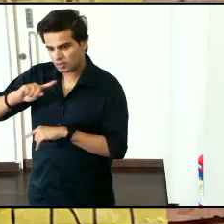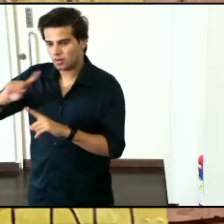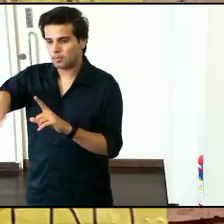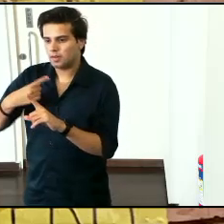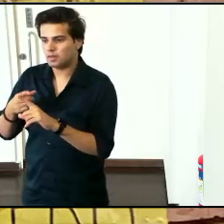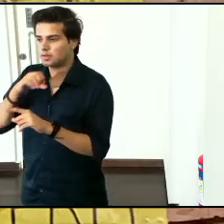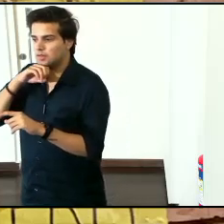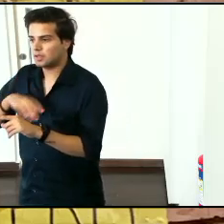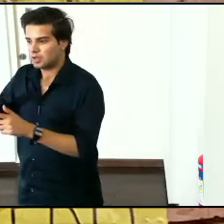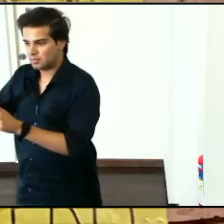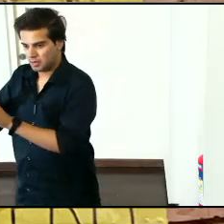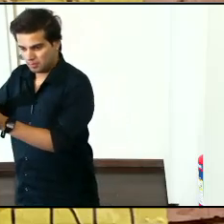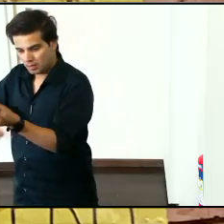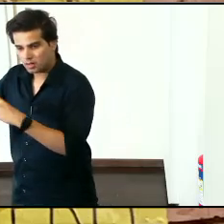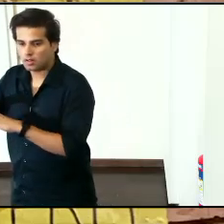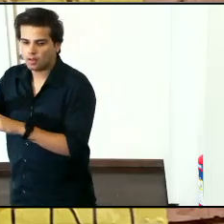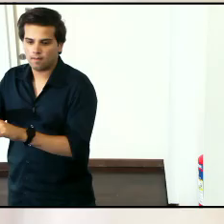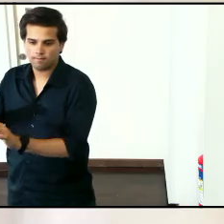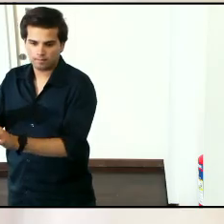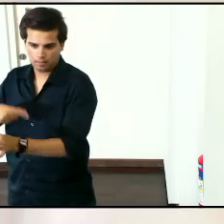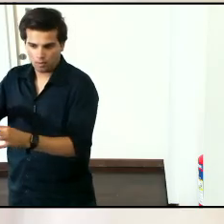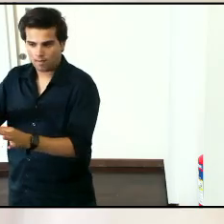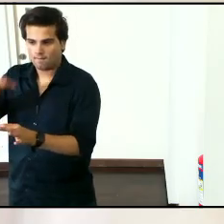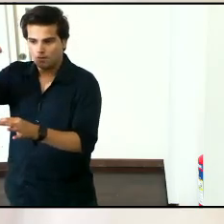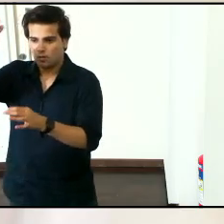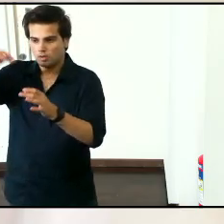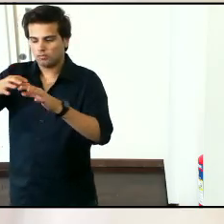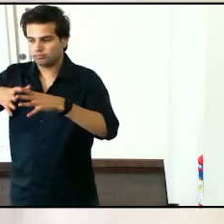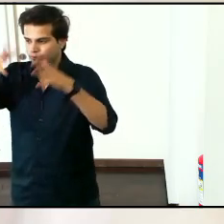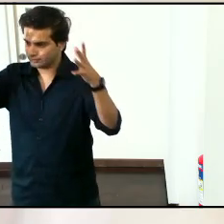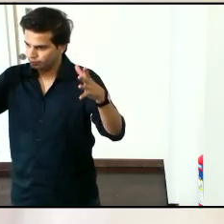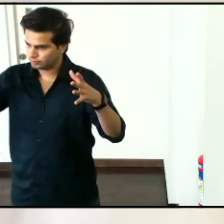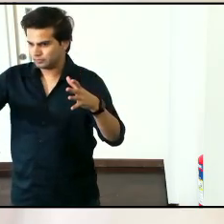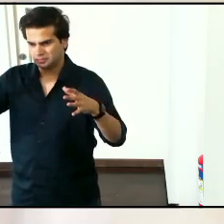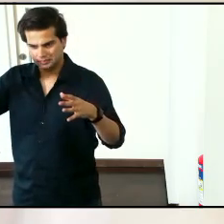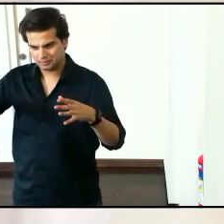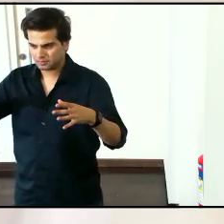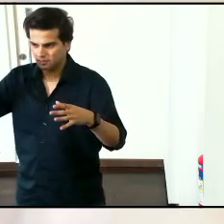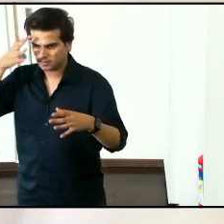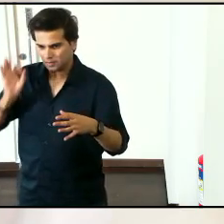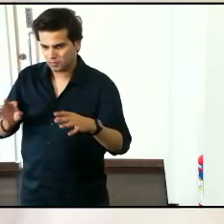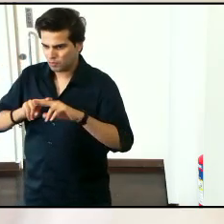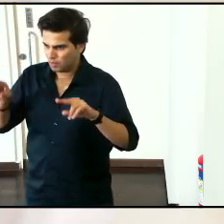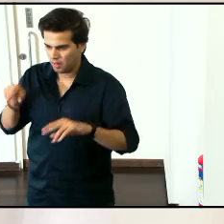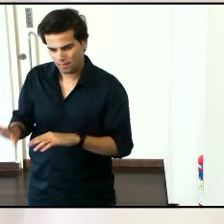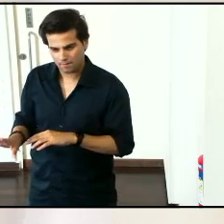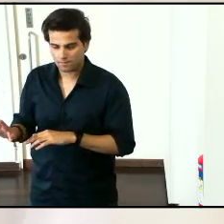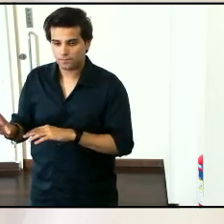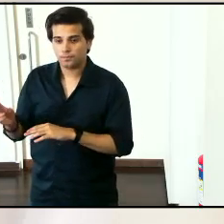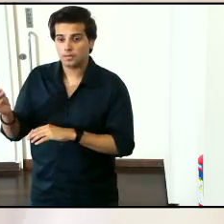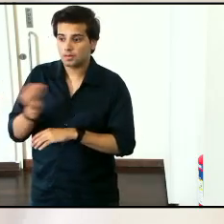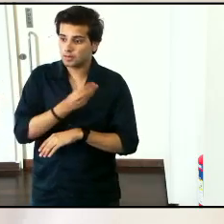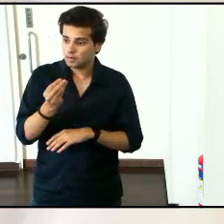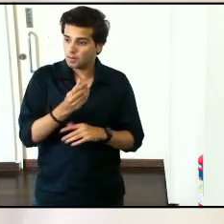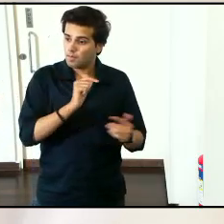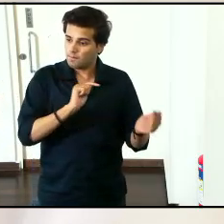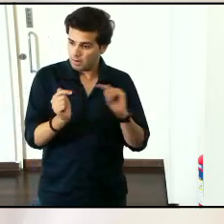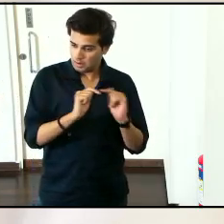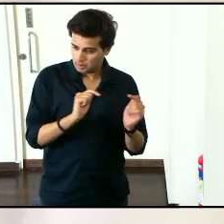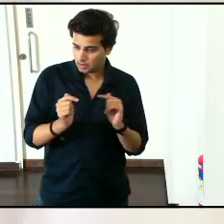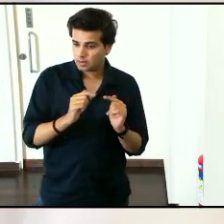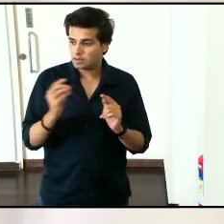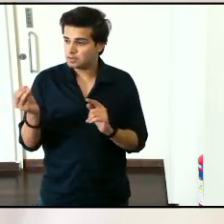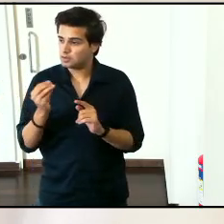are the future. There is, that's stating the obvious. But they are also the ones who have been fighting some of the